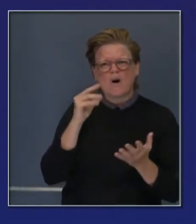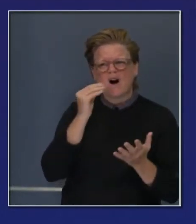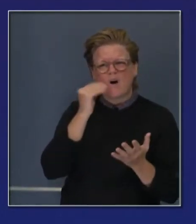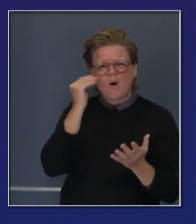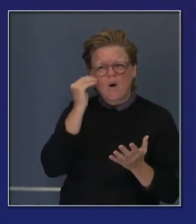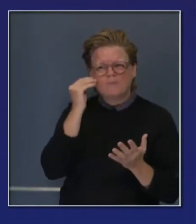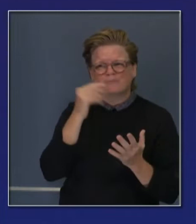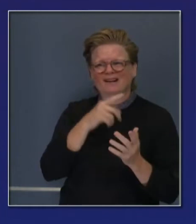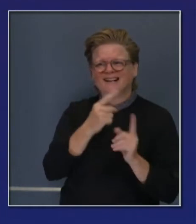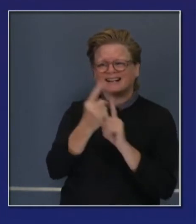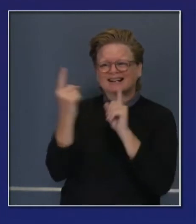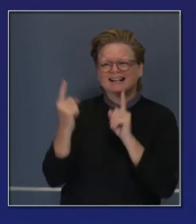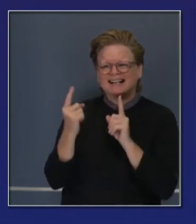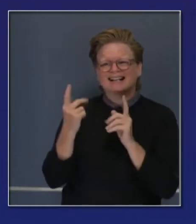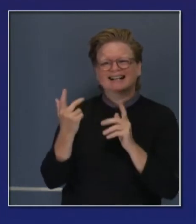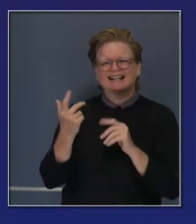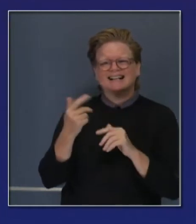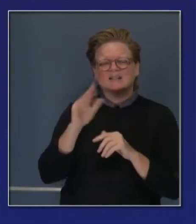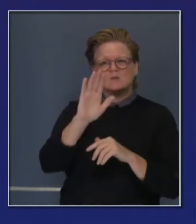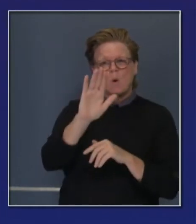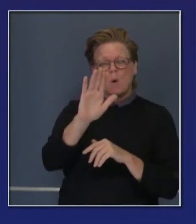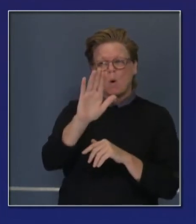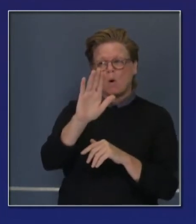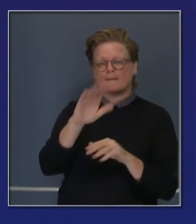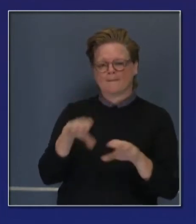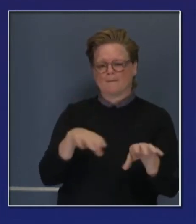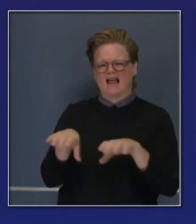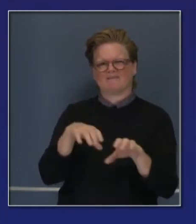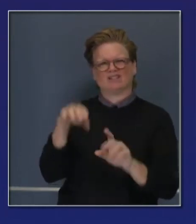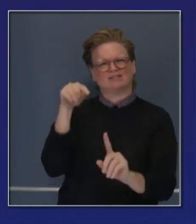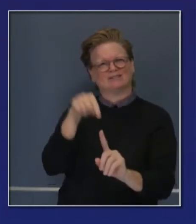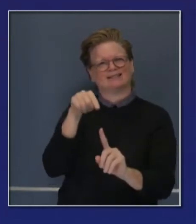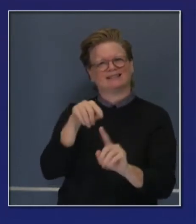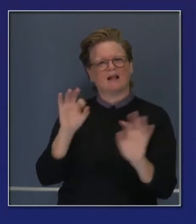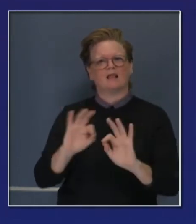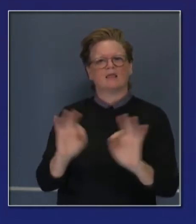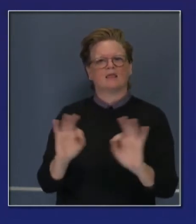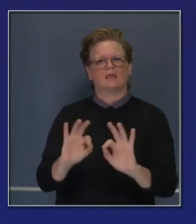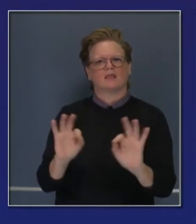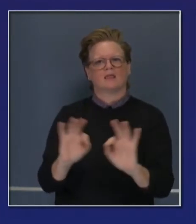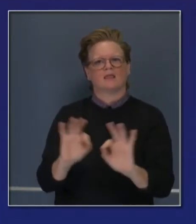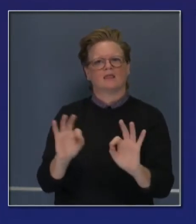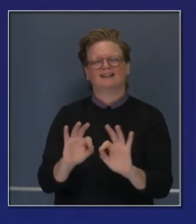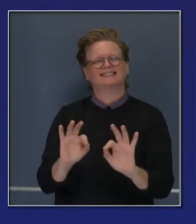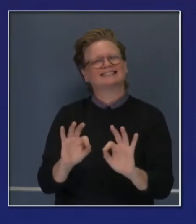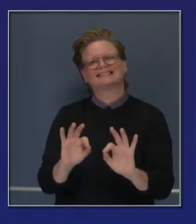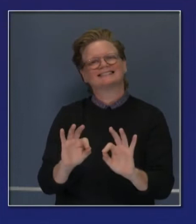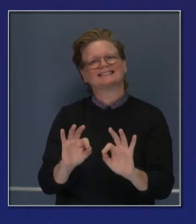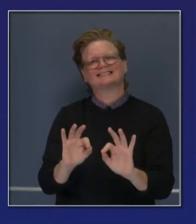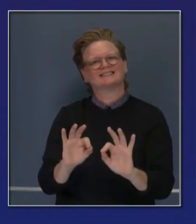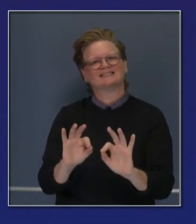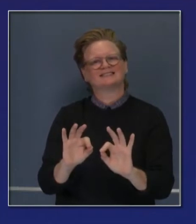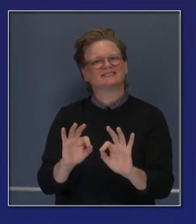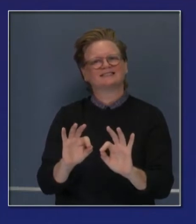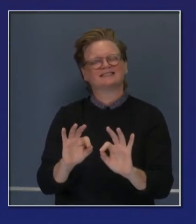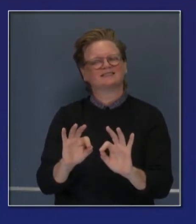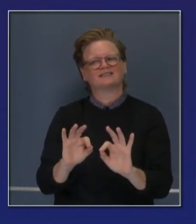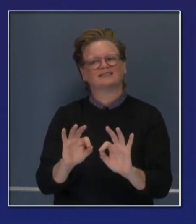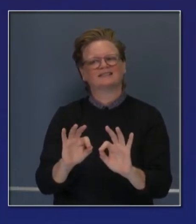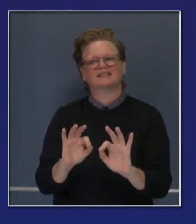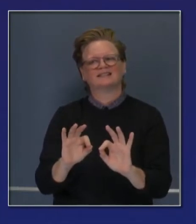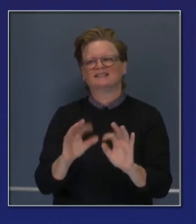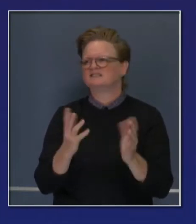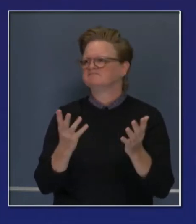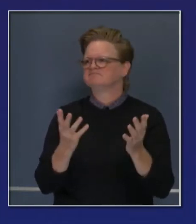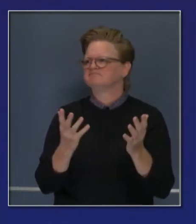matter more than anything a health officer can say or an elected official can say. And that's why nothing substitutes